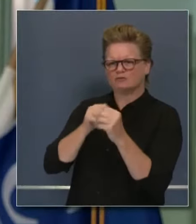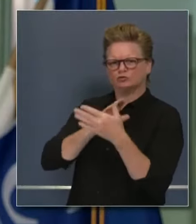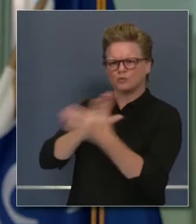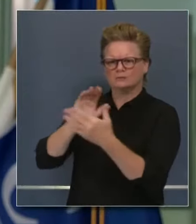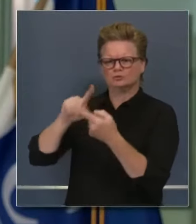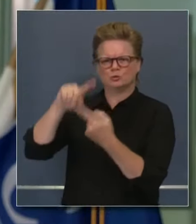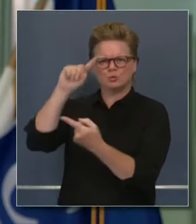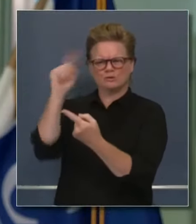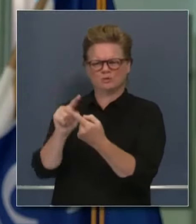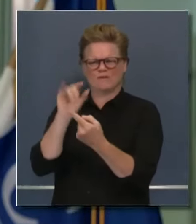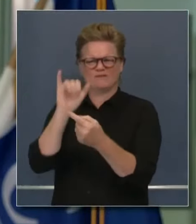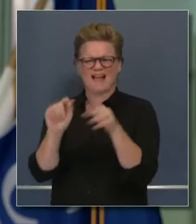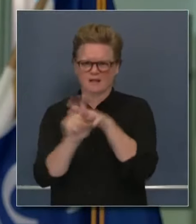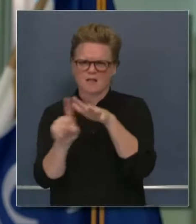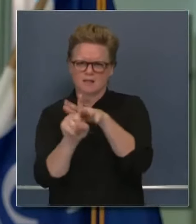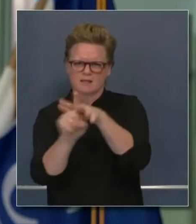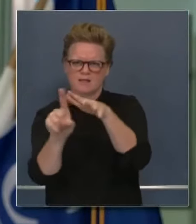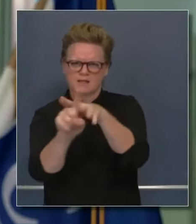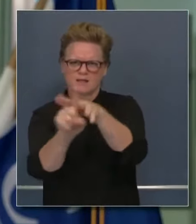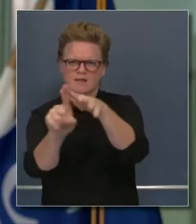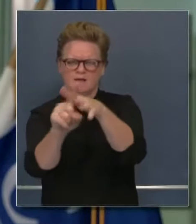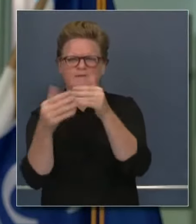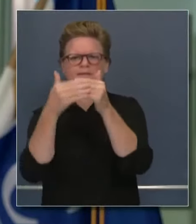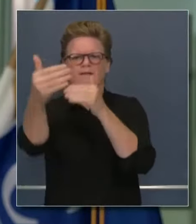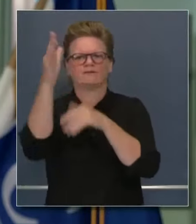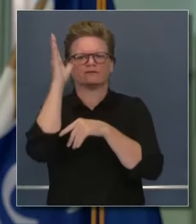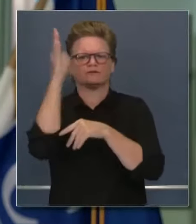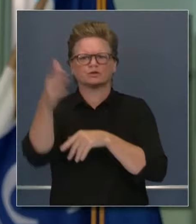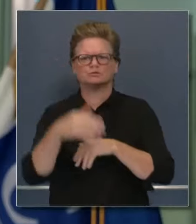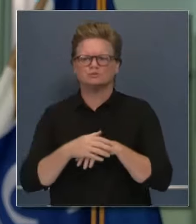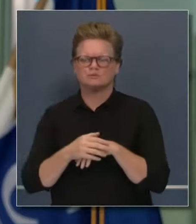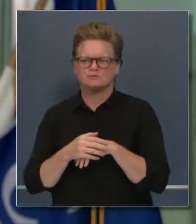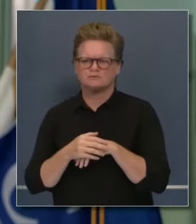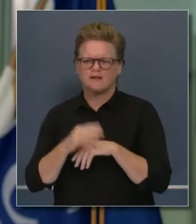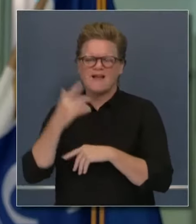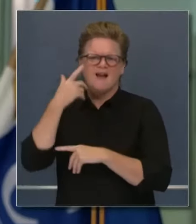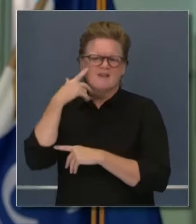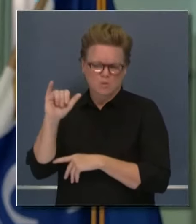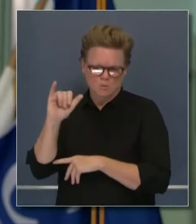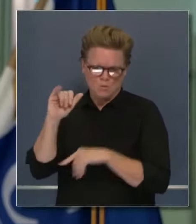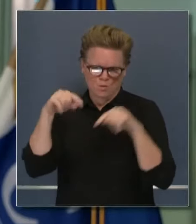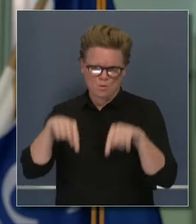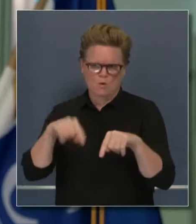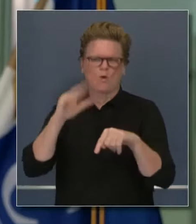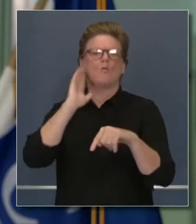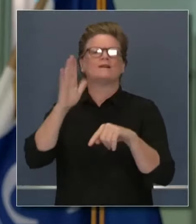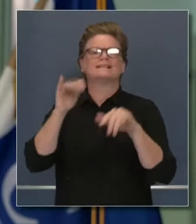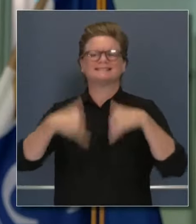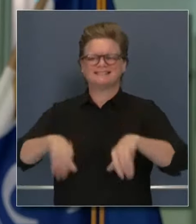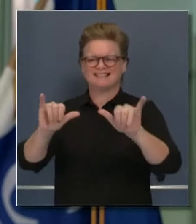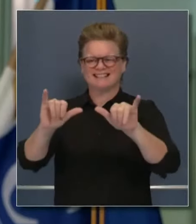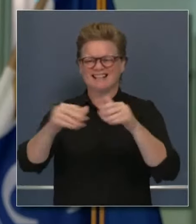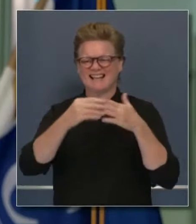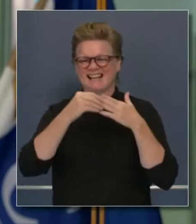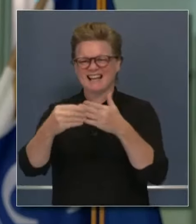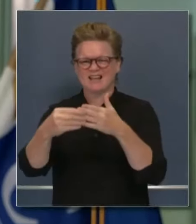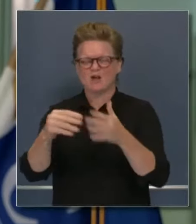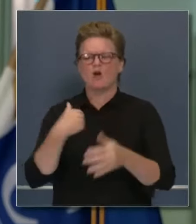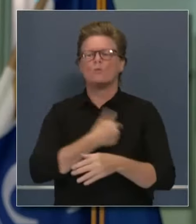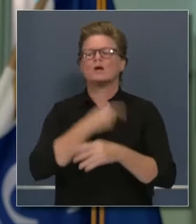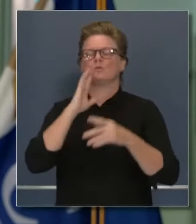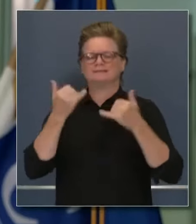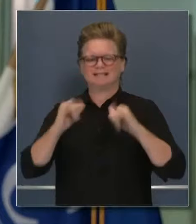to lead. In the absence of federal leadership, California will continue to lead, and we will be stepping up our efforts in that space.